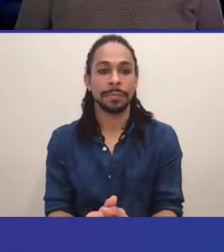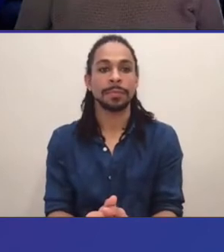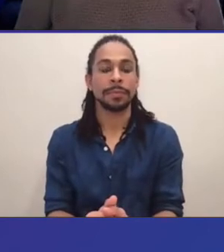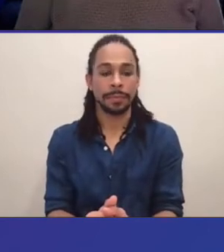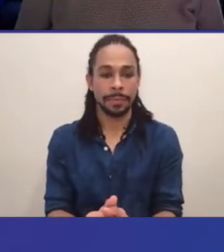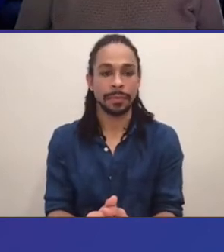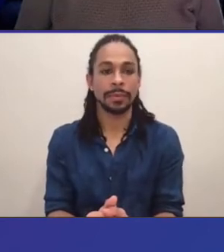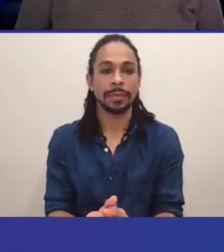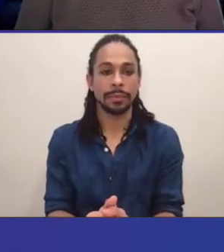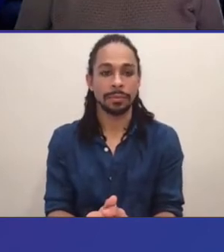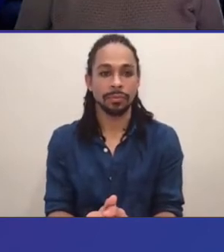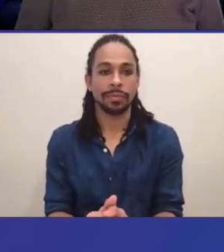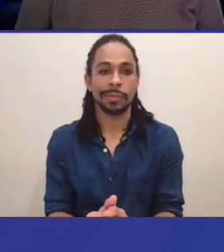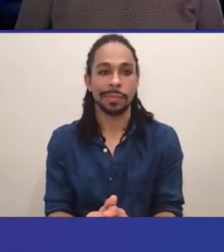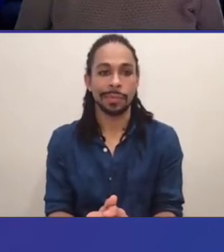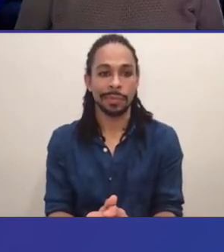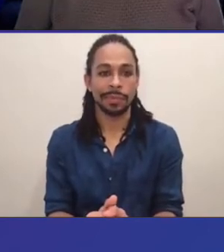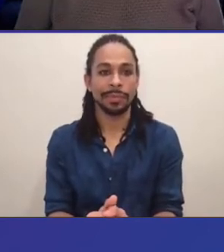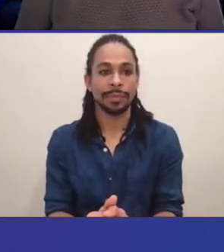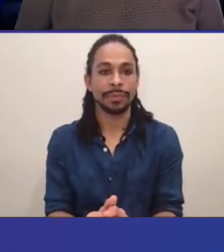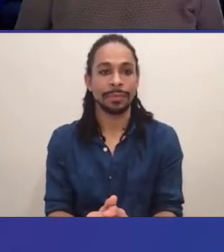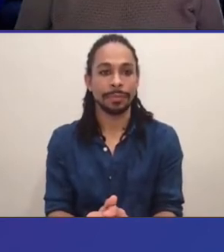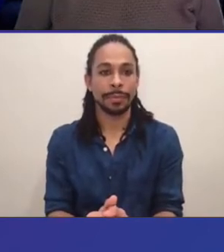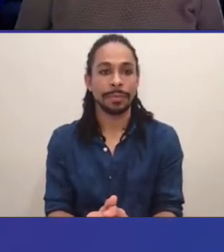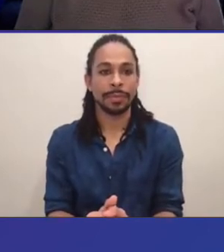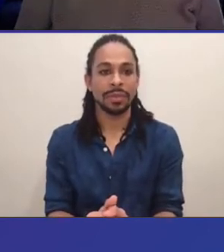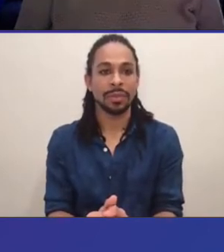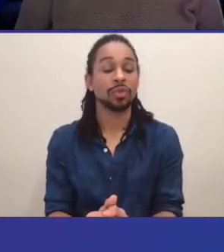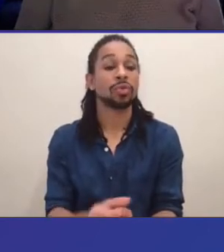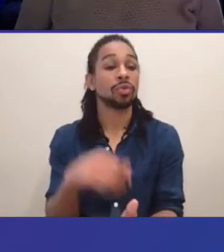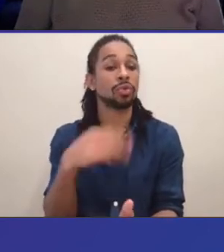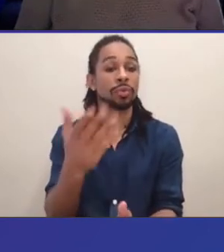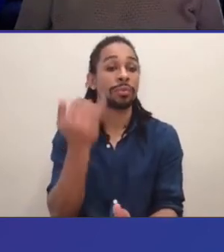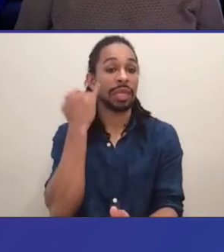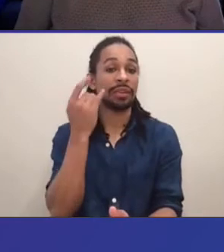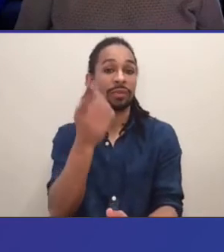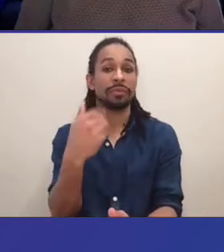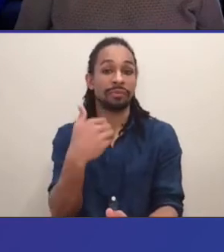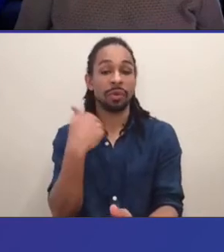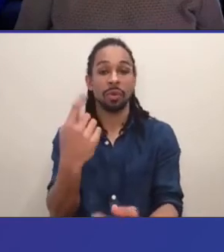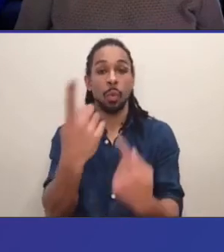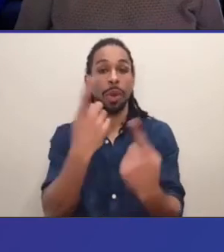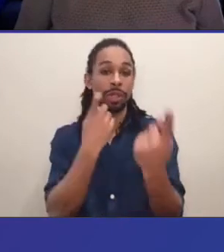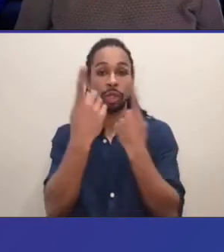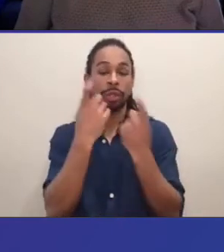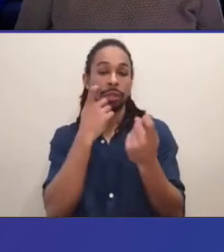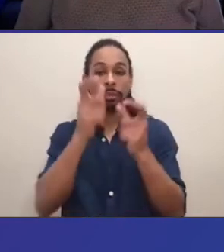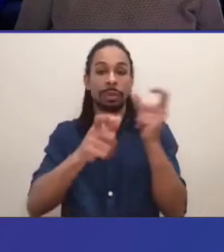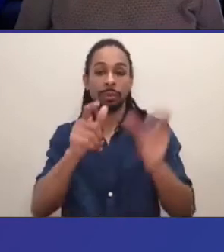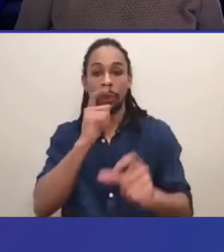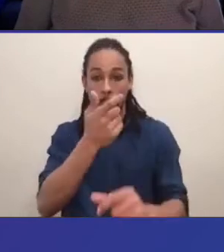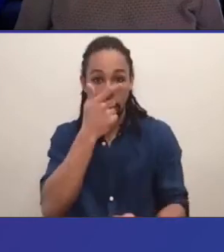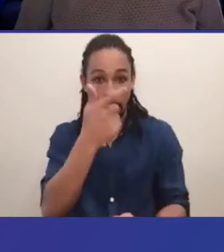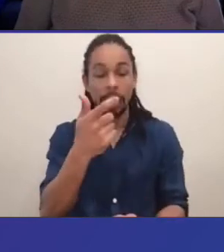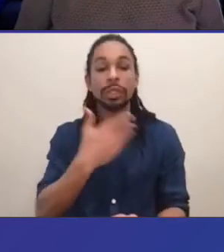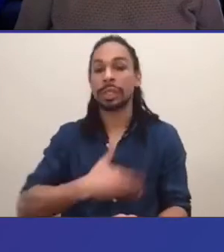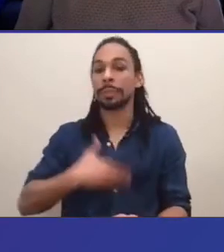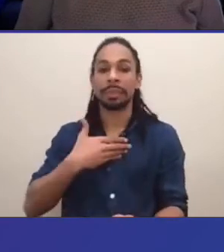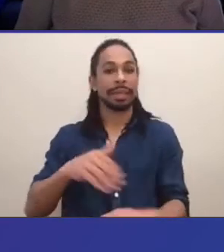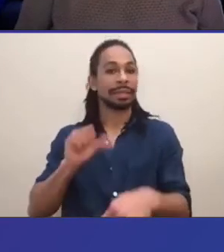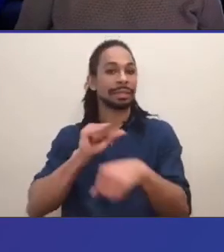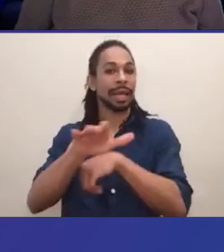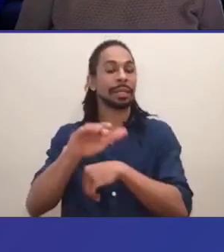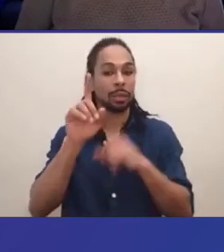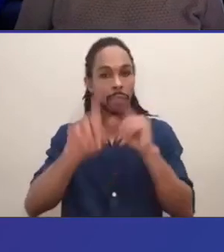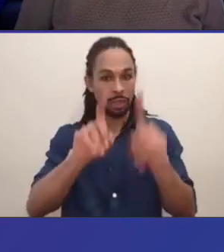And that so please, so if you have questions, folks that are watching, please send them in. We'll be